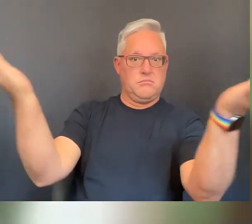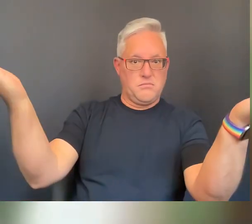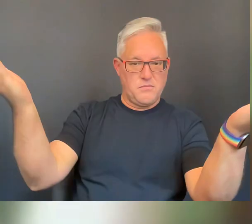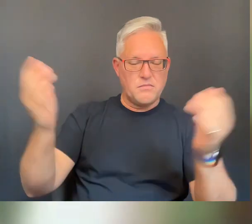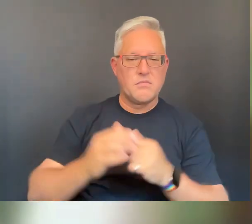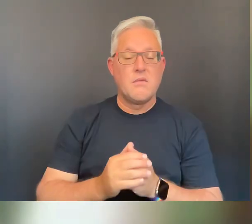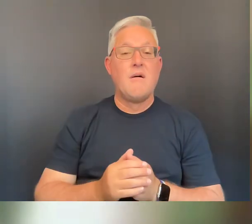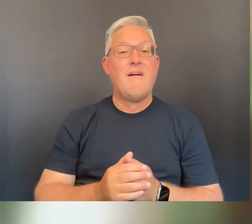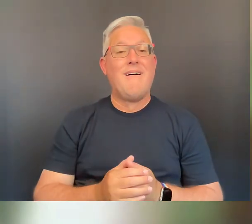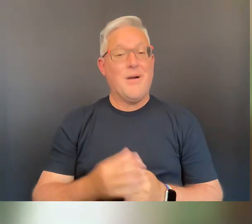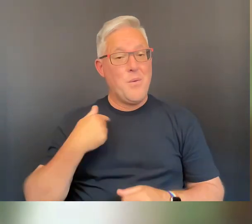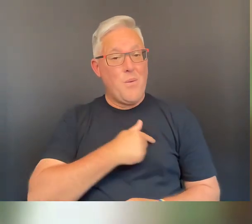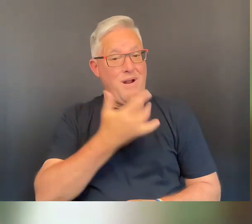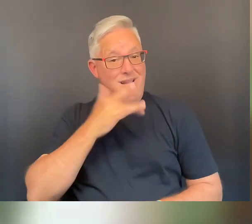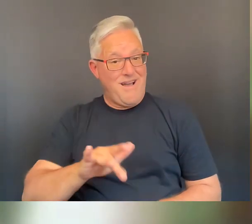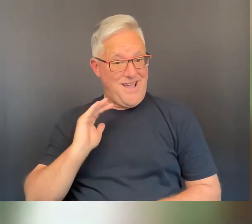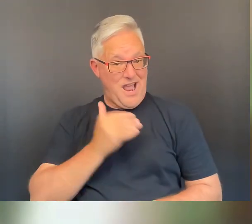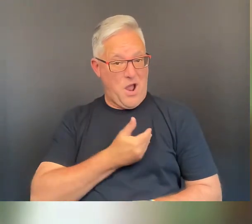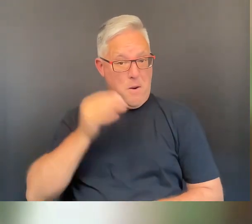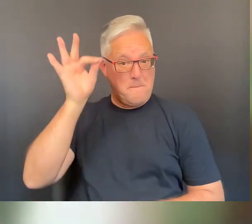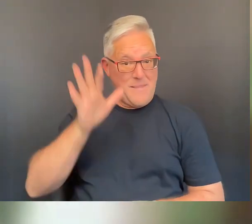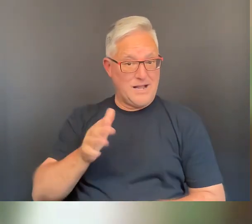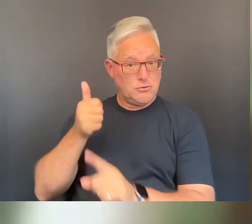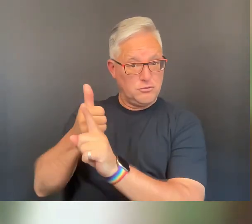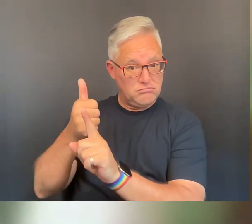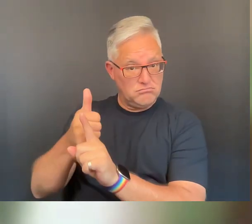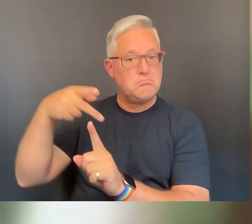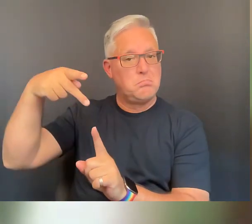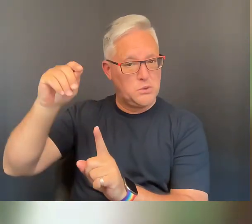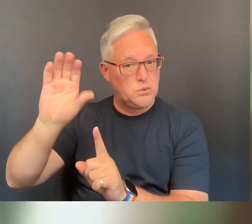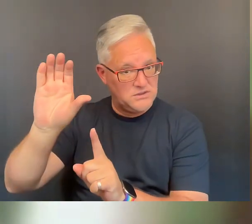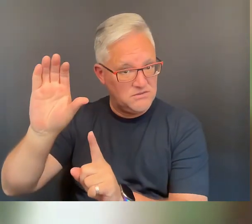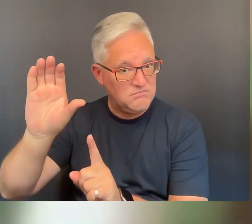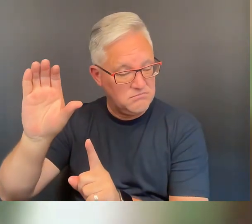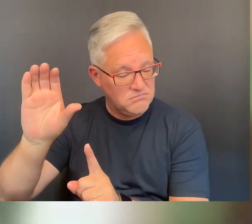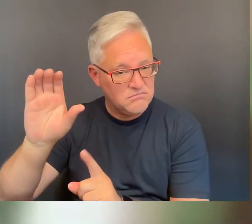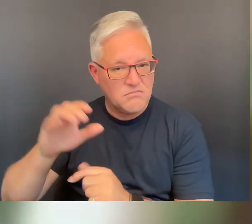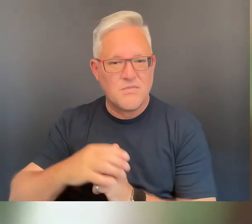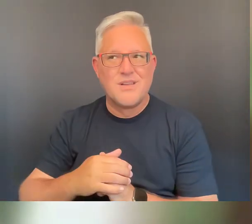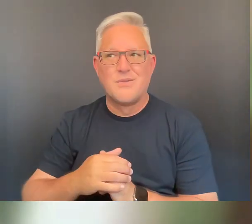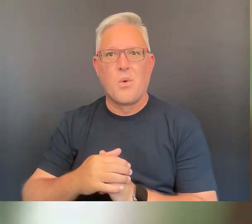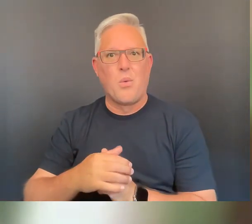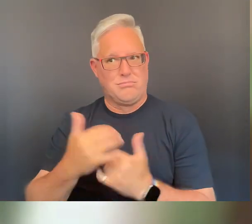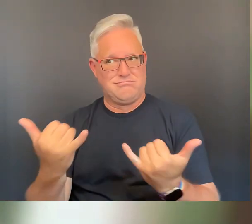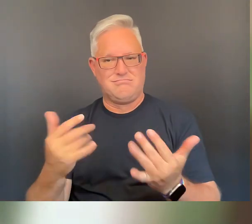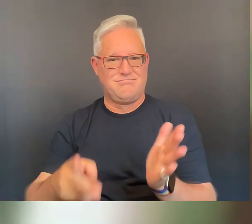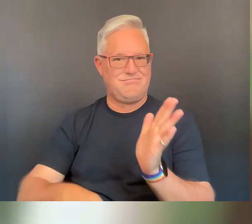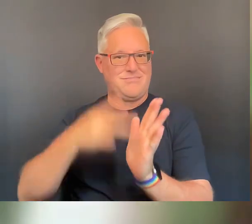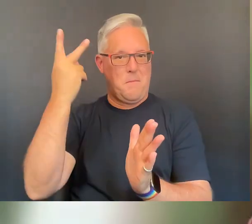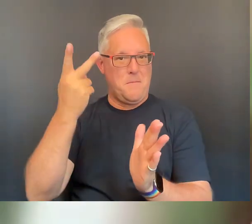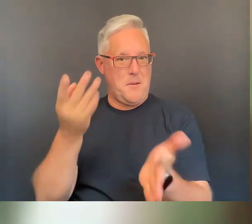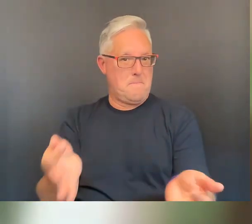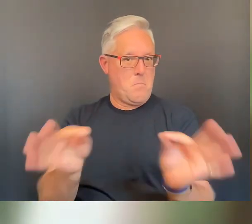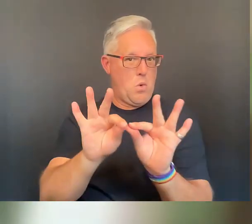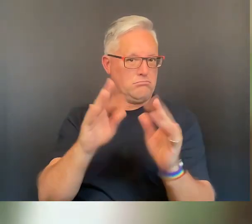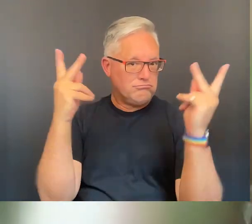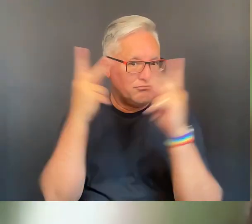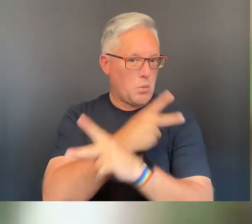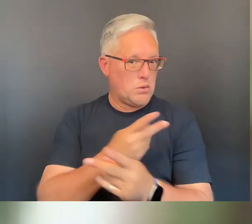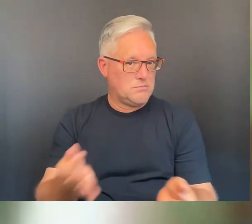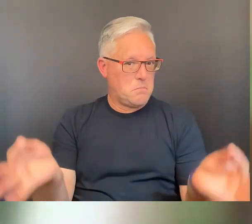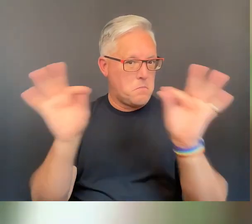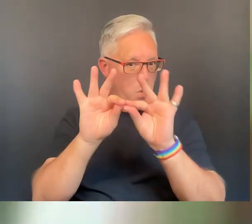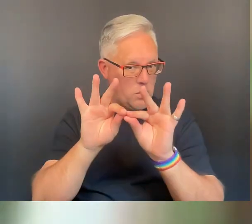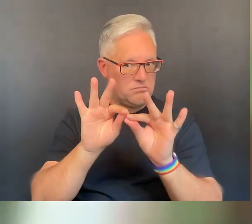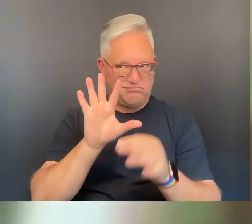So we're lucky enough to have a person of color as our pastor. So it seems sort of doubly important